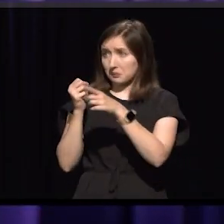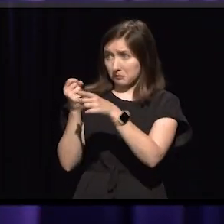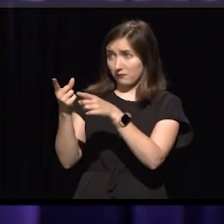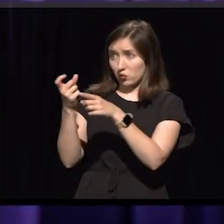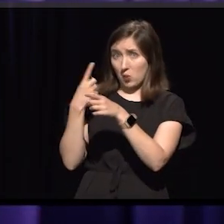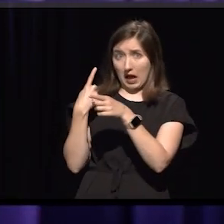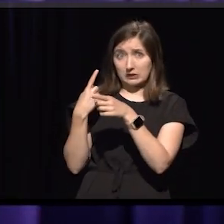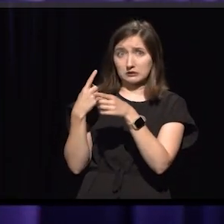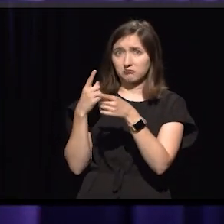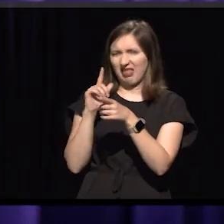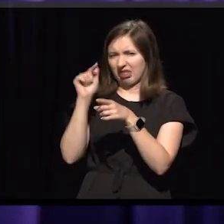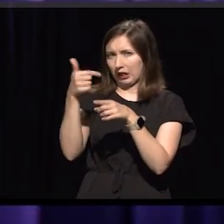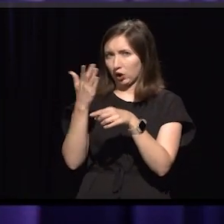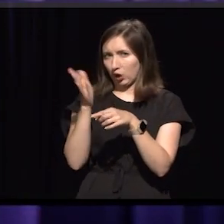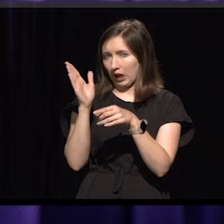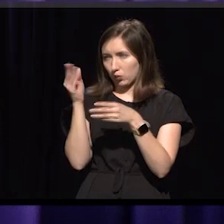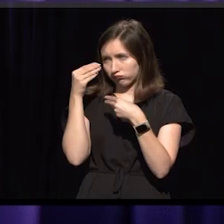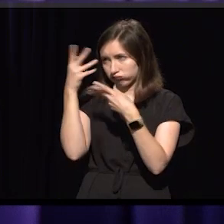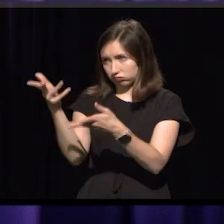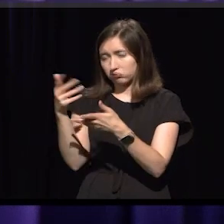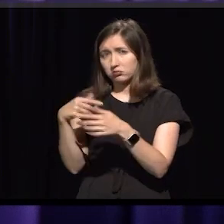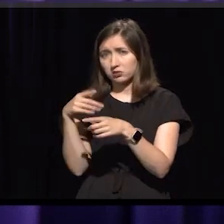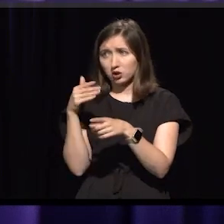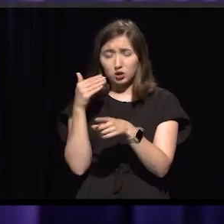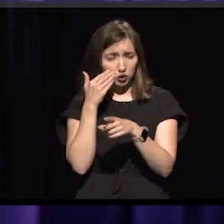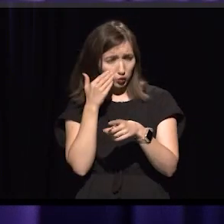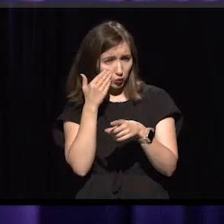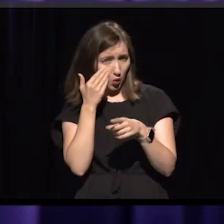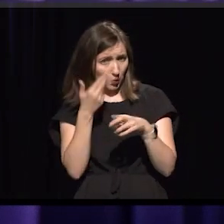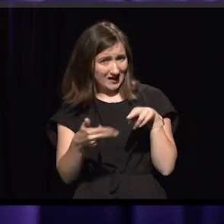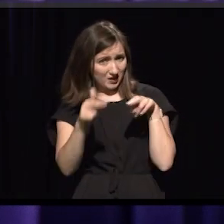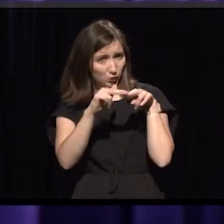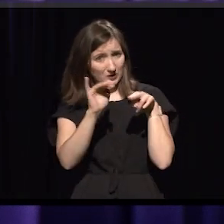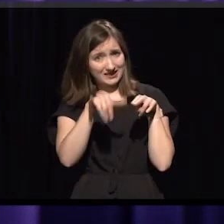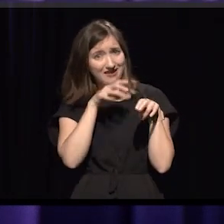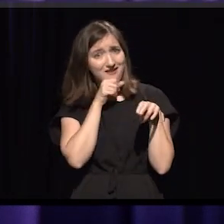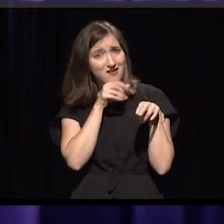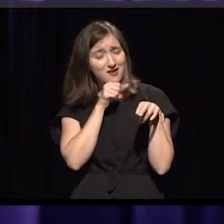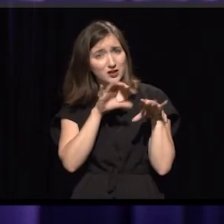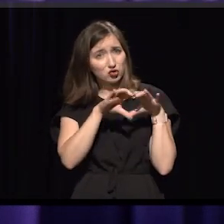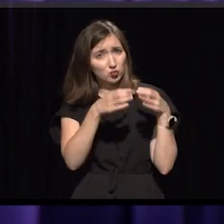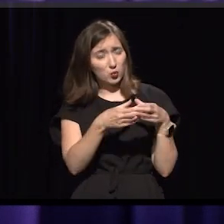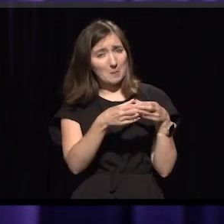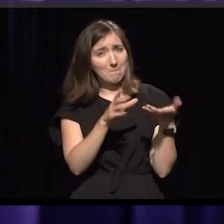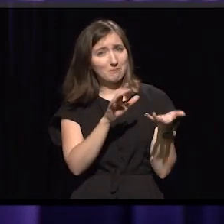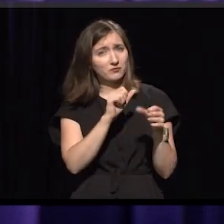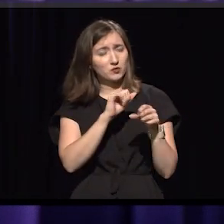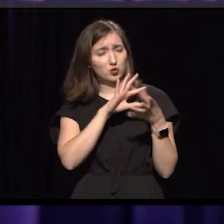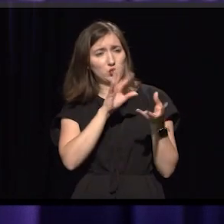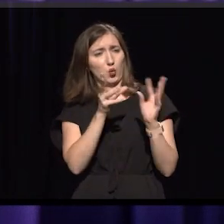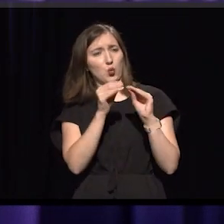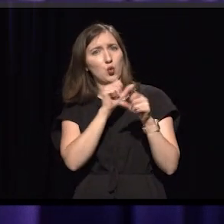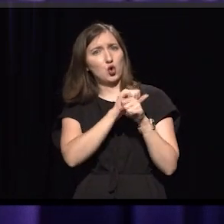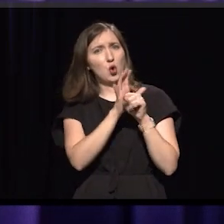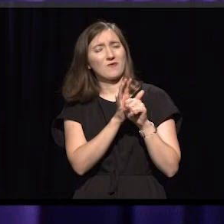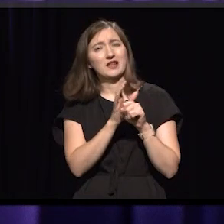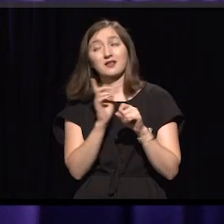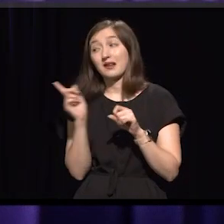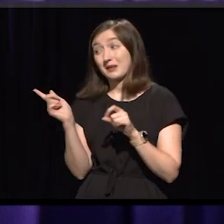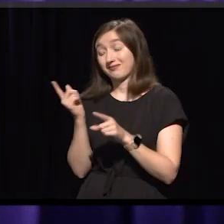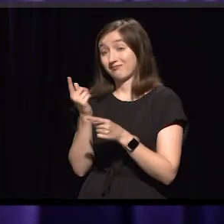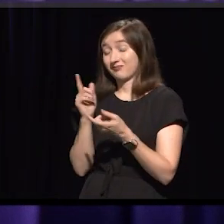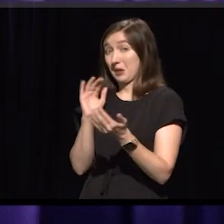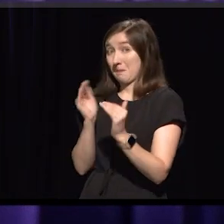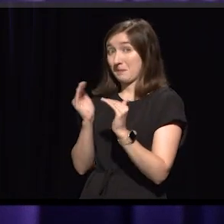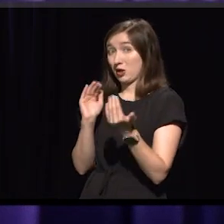Yeah. Do you know at all if there's been an increase within that age group in terms of total COVID cases? Well, we know that even from a few weeks ago